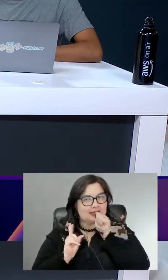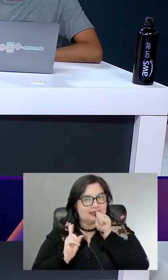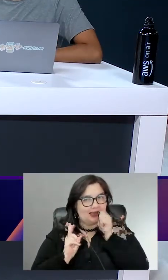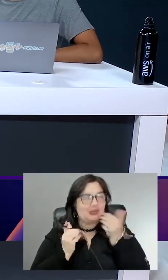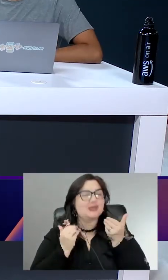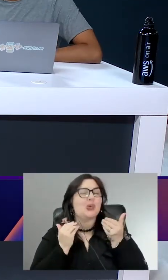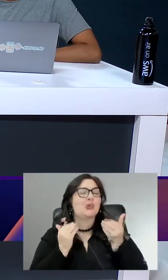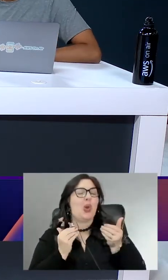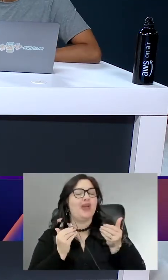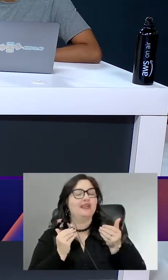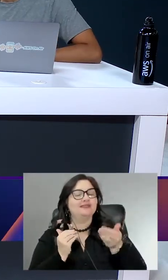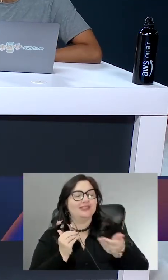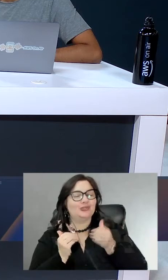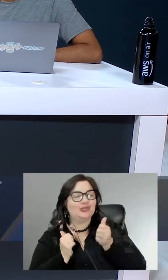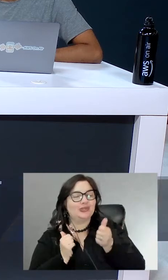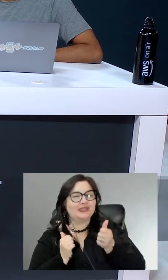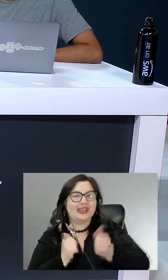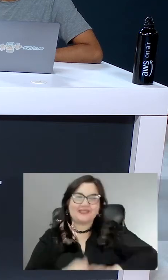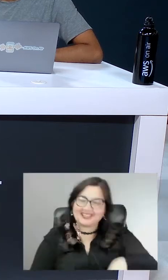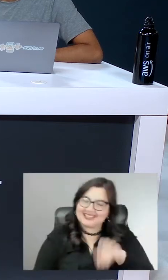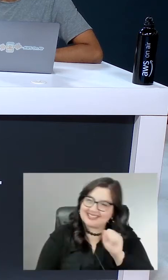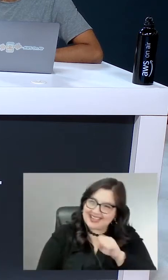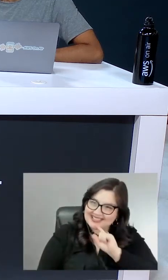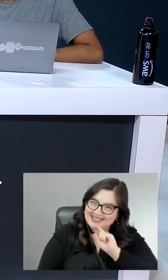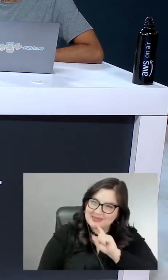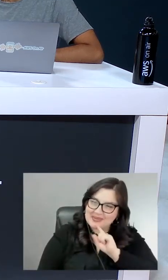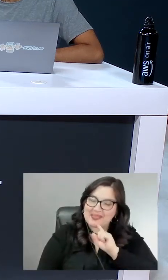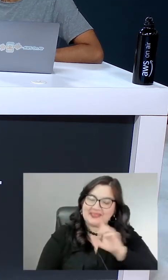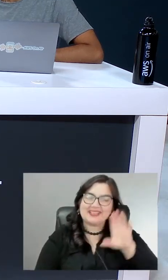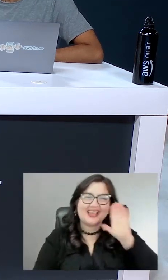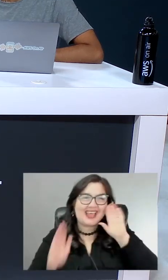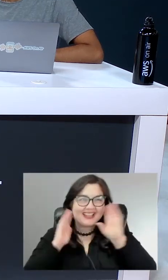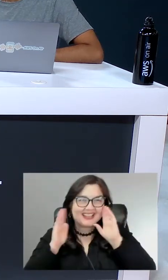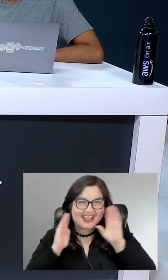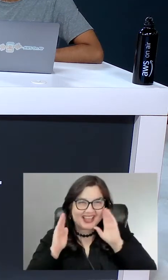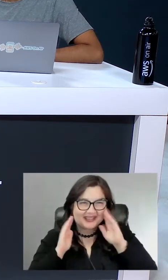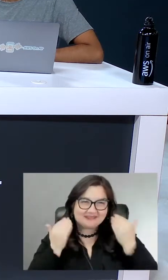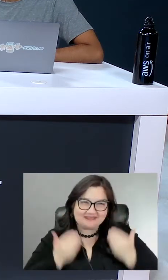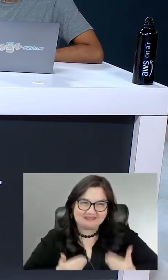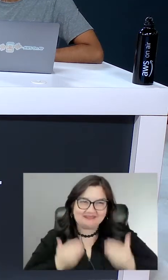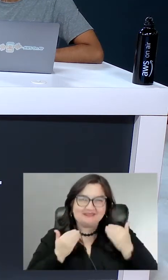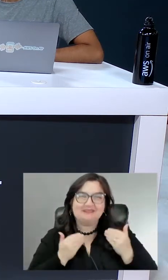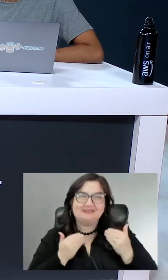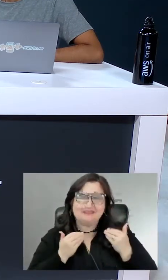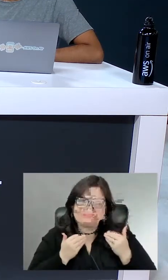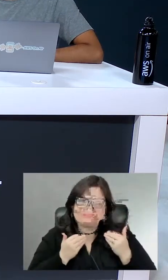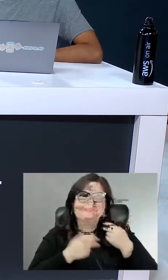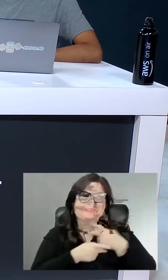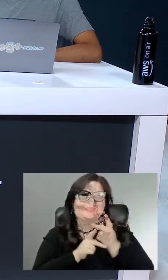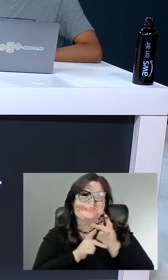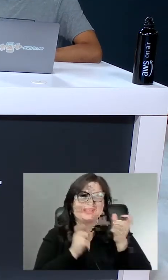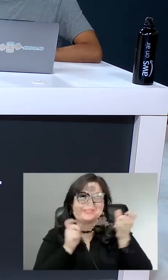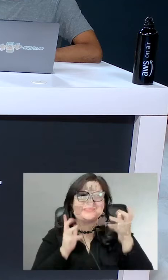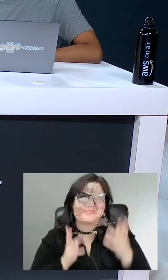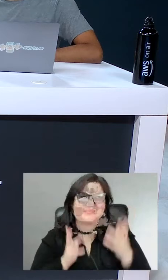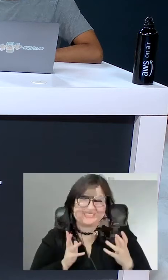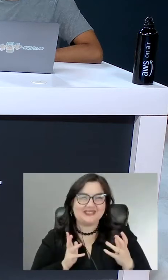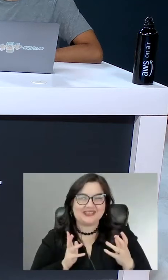yourself? Absolutely. Hi, everyone. This is Julu Panot. I'm a principal product manager with the Amazon Textract team.